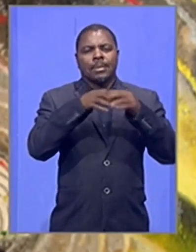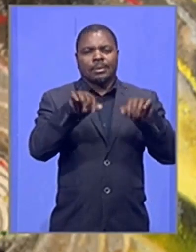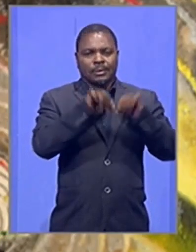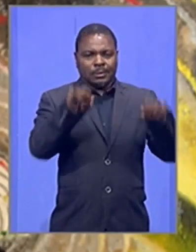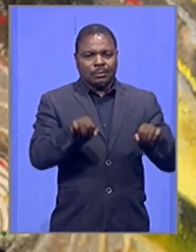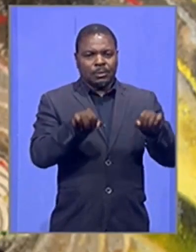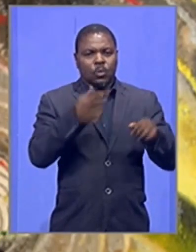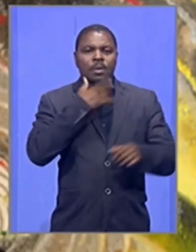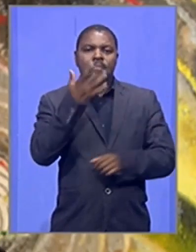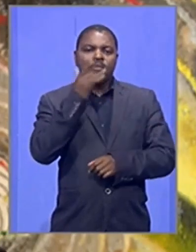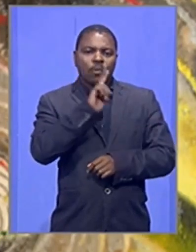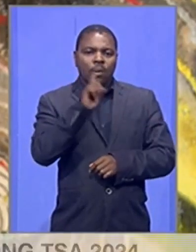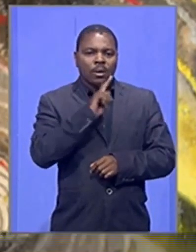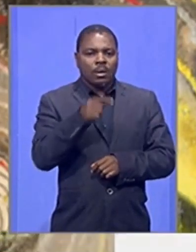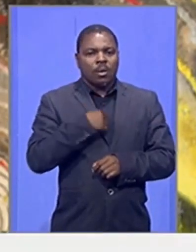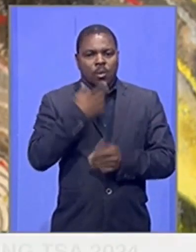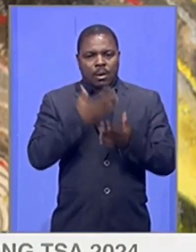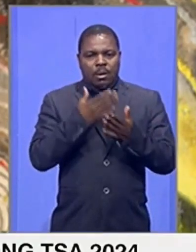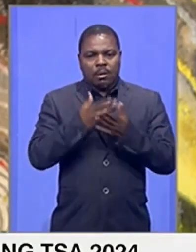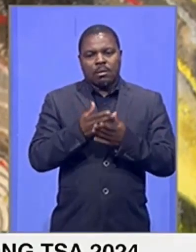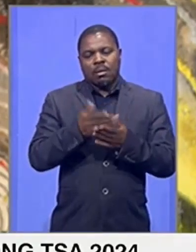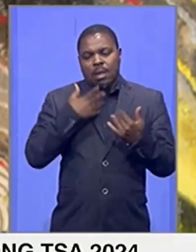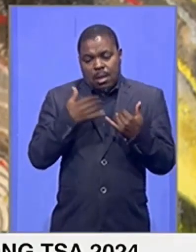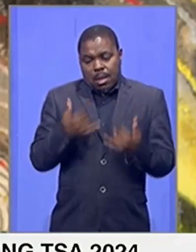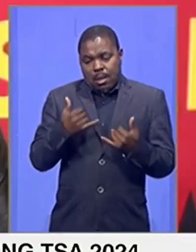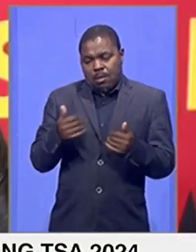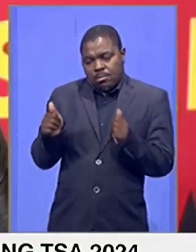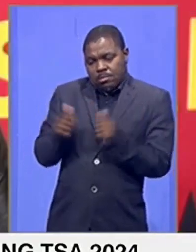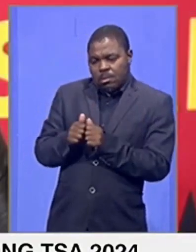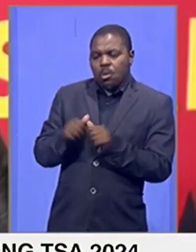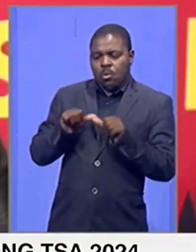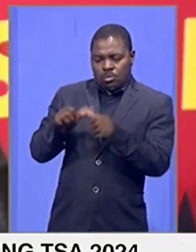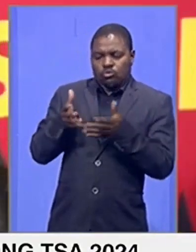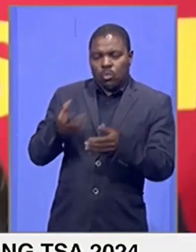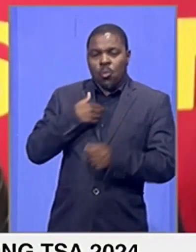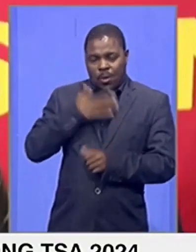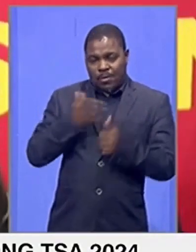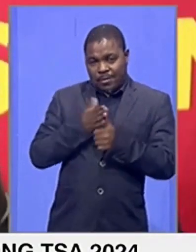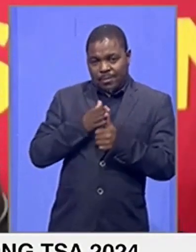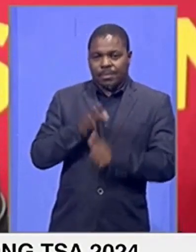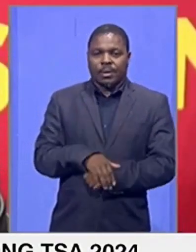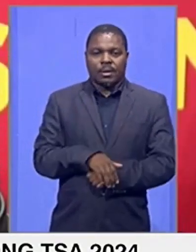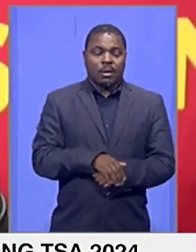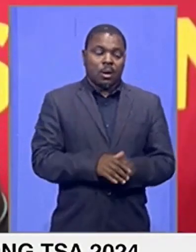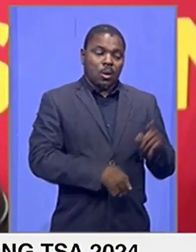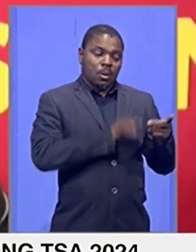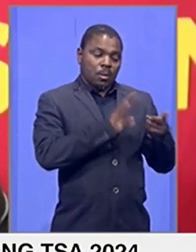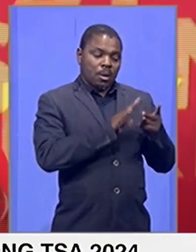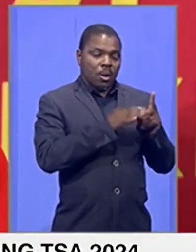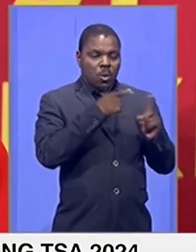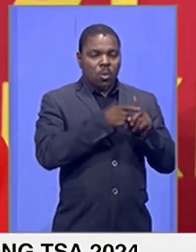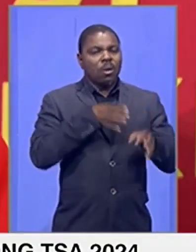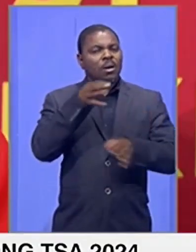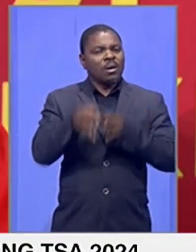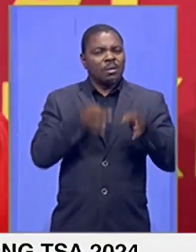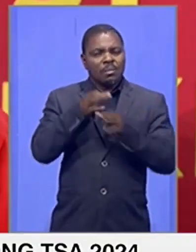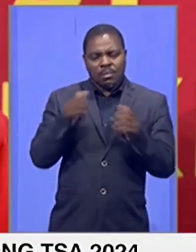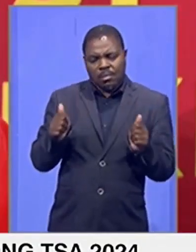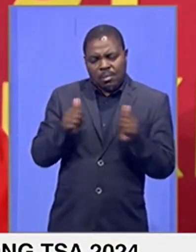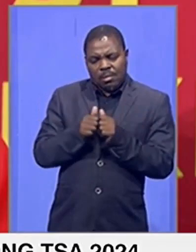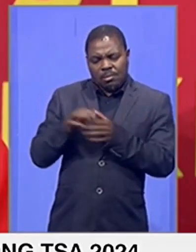one, the one to contest within the framework of the reconfiguration of the alliance. Mapaila o boetse a hlalosa sebopeho sa selekane sena